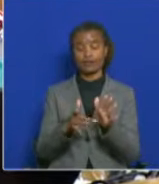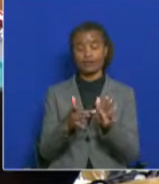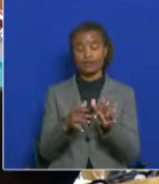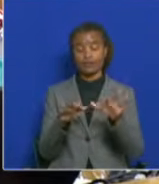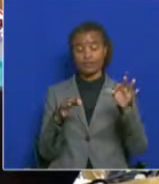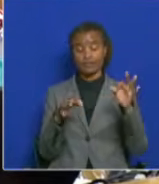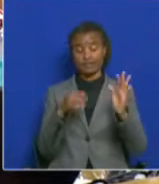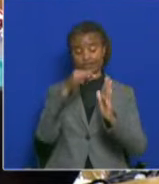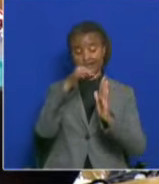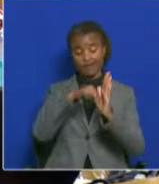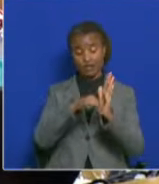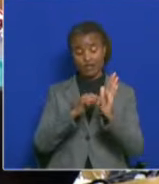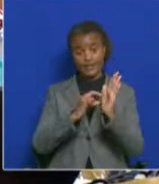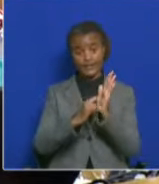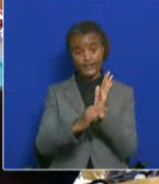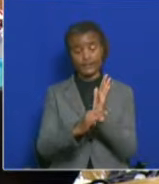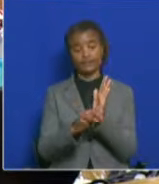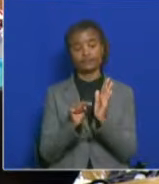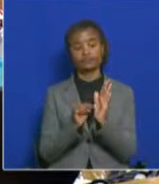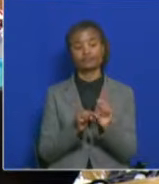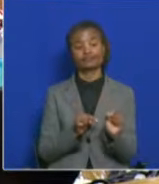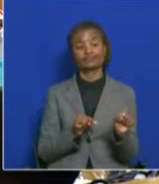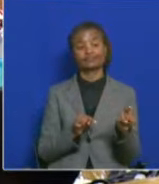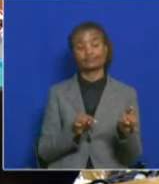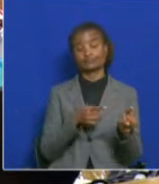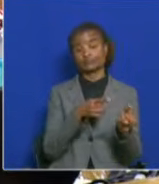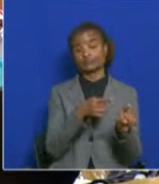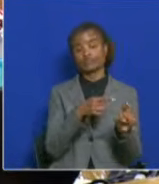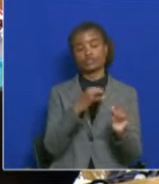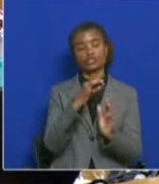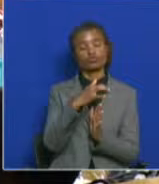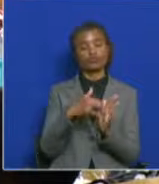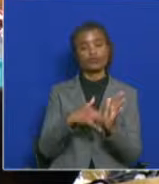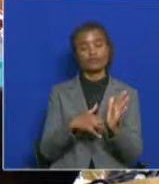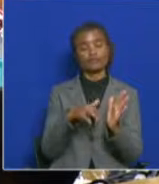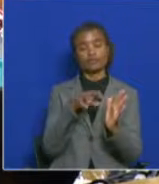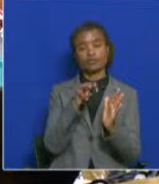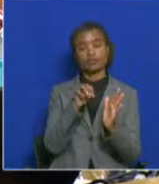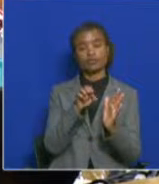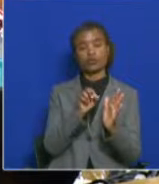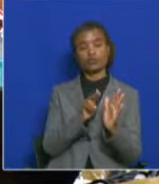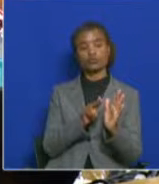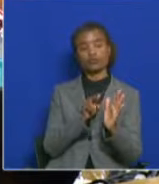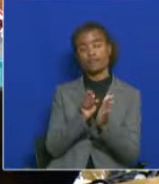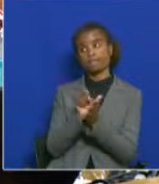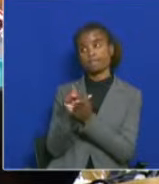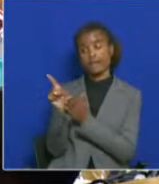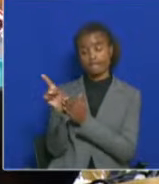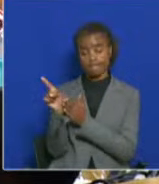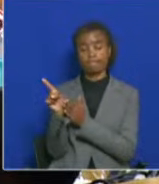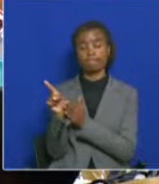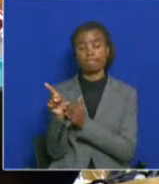Mr. Sayed shares the draft MOU with General Khan.